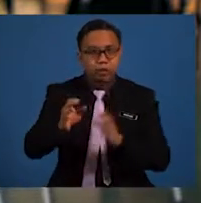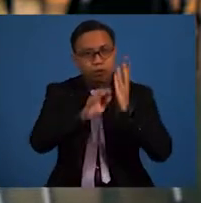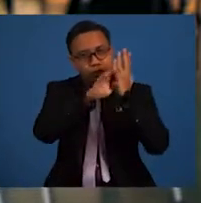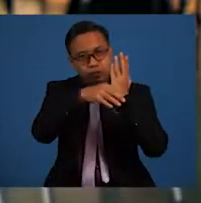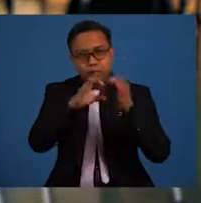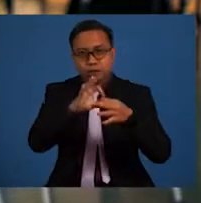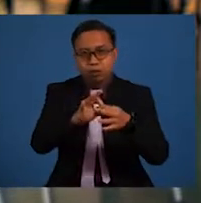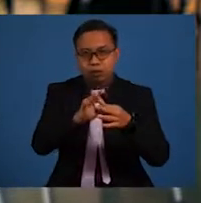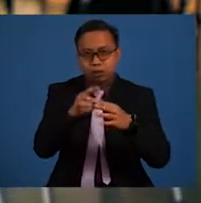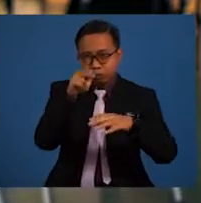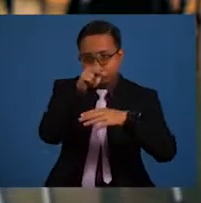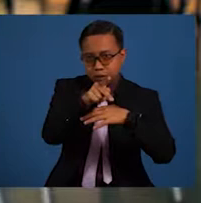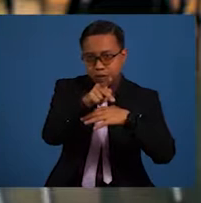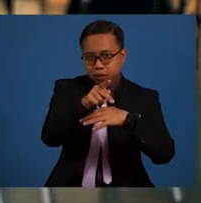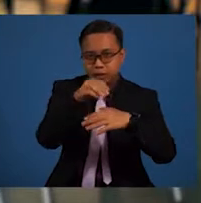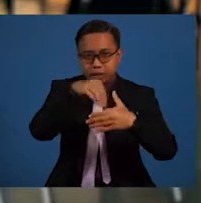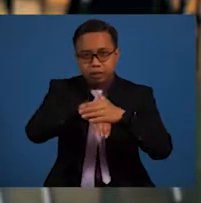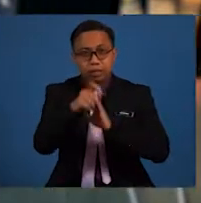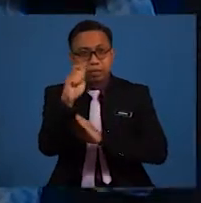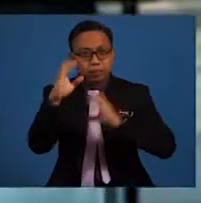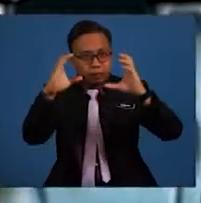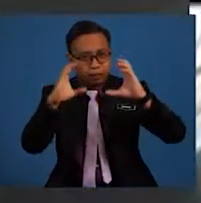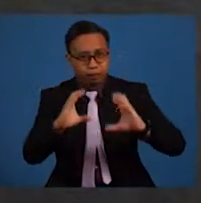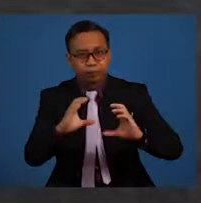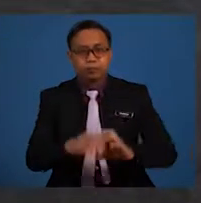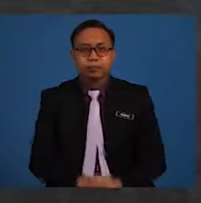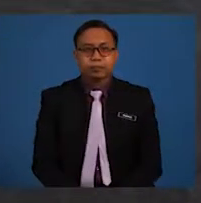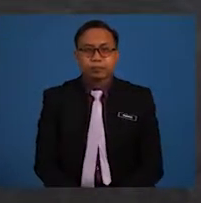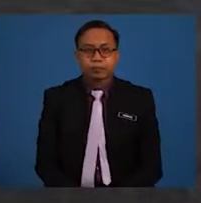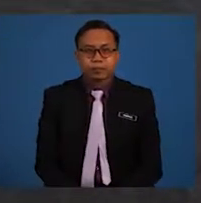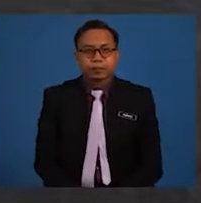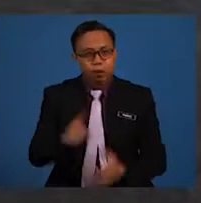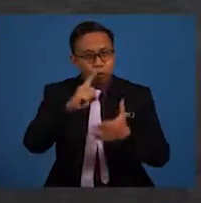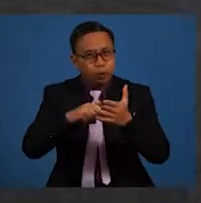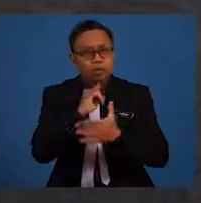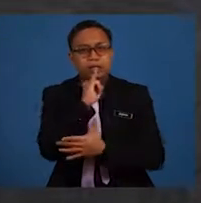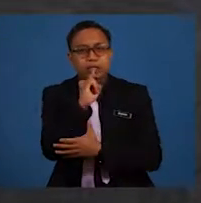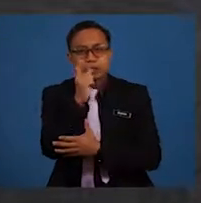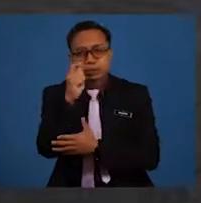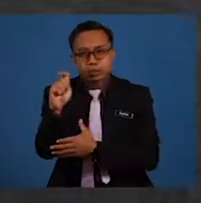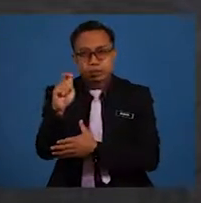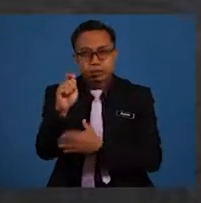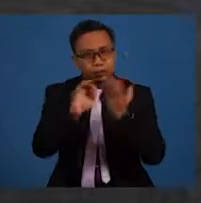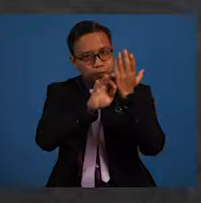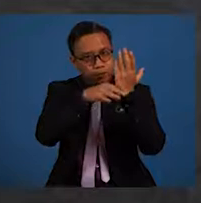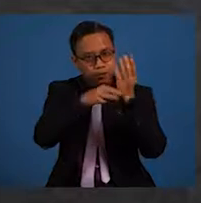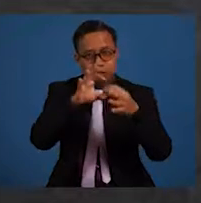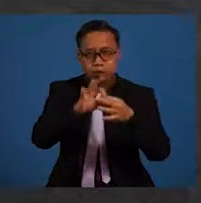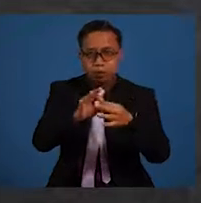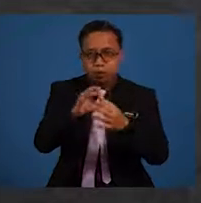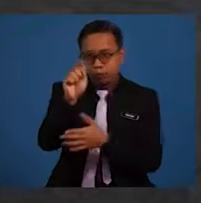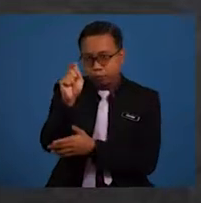of the punctuation in the paragraph? What is the function of a